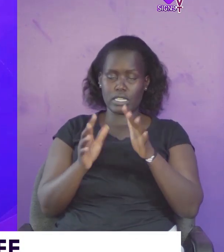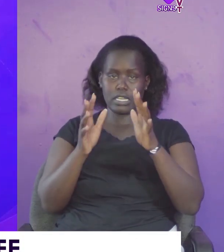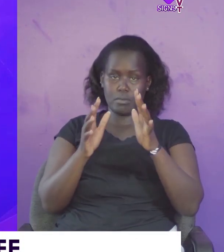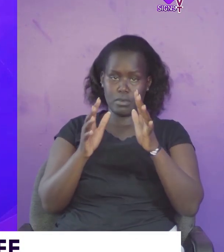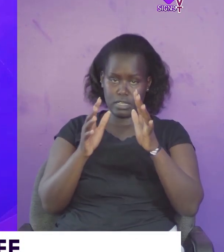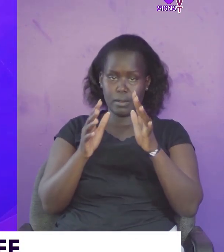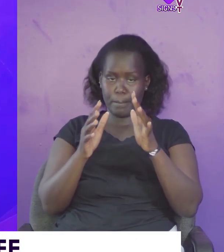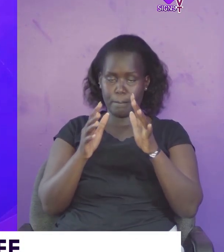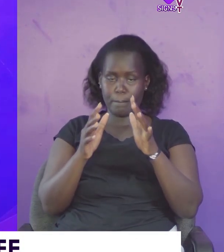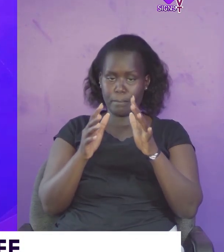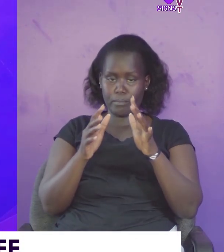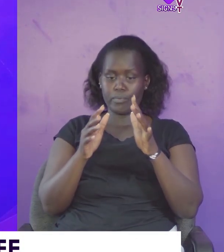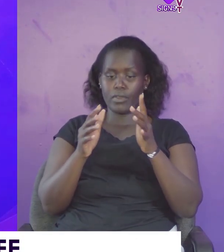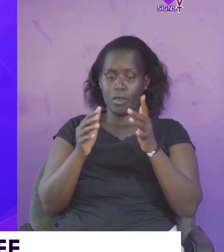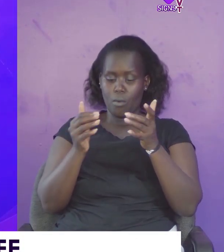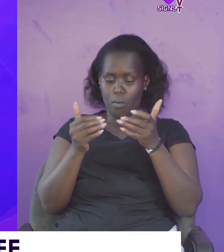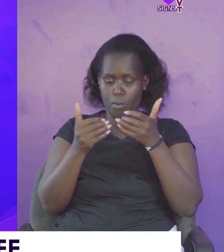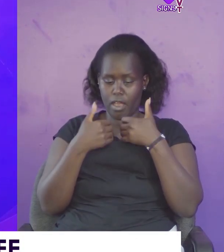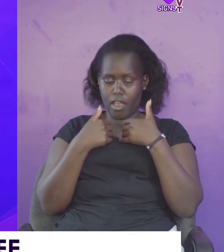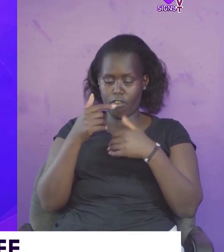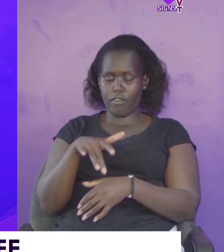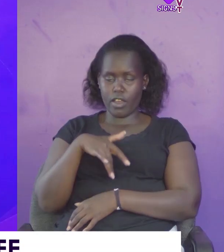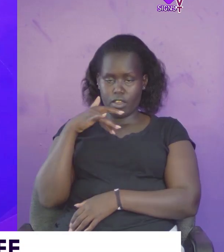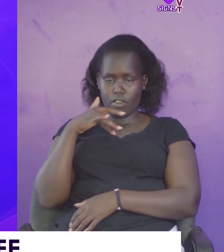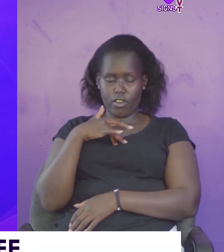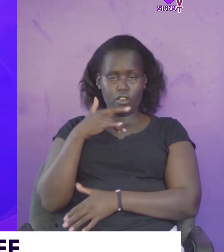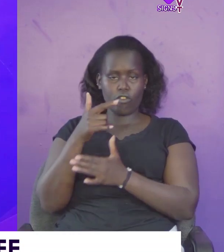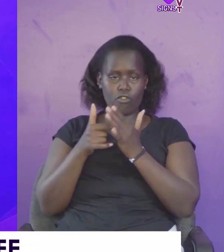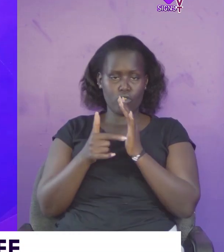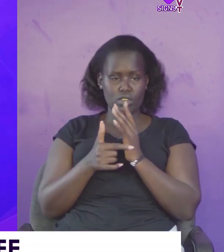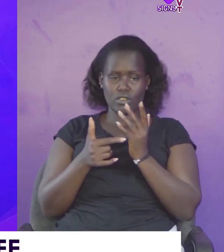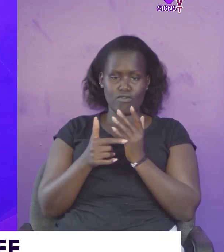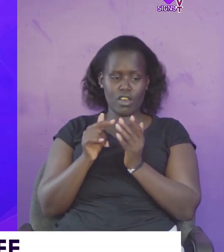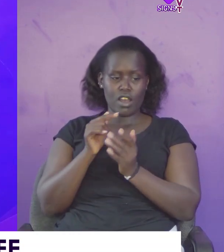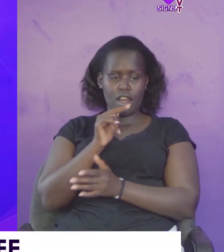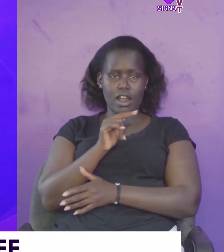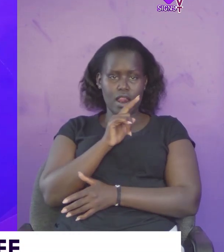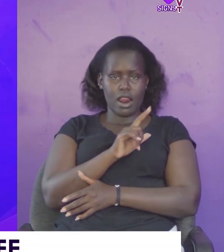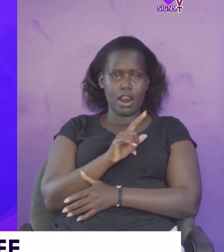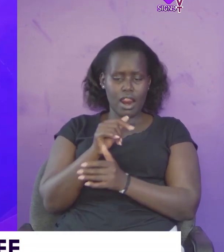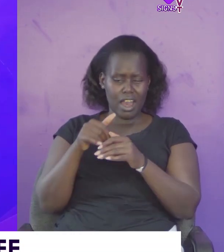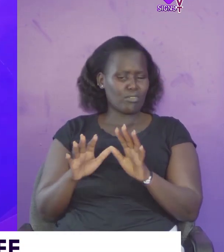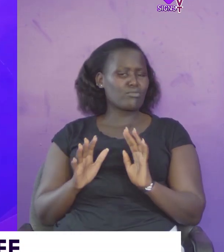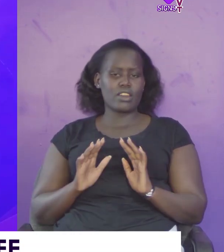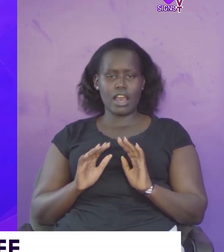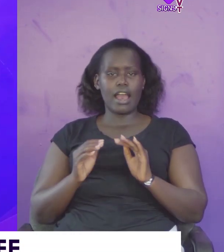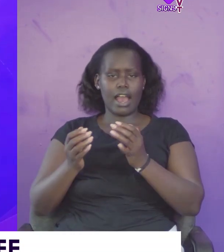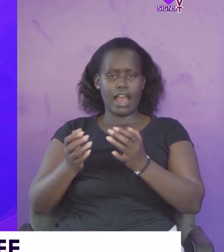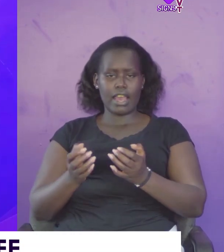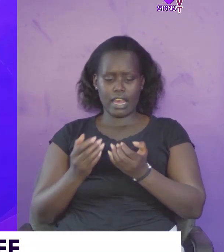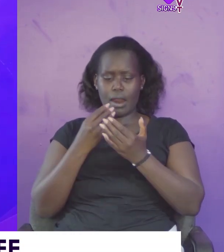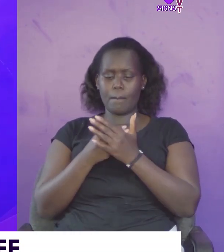anything, we have the feeling of lack. We have that feeling of lack. I need money to celebrate. So what am I going to